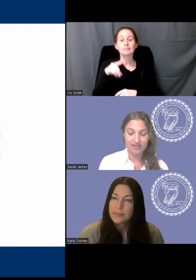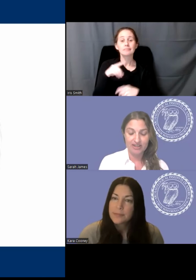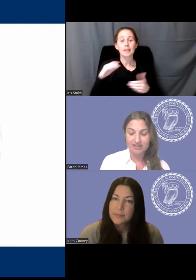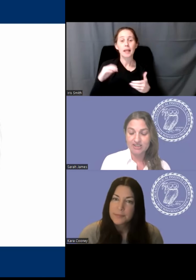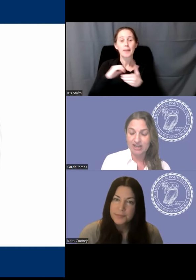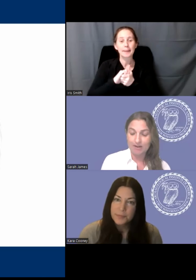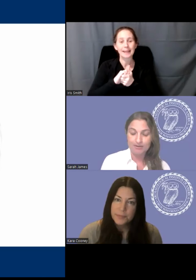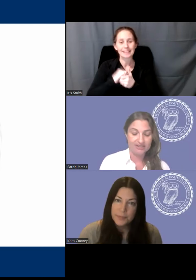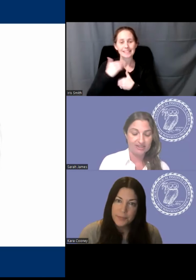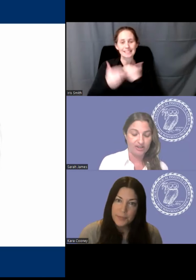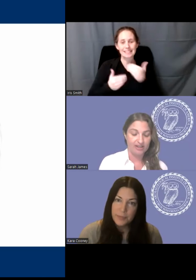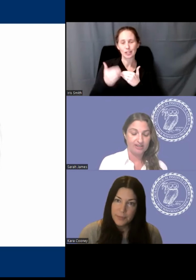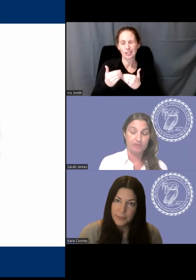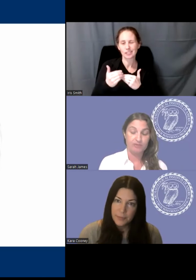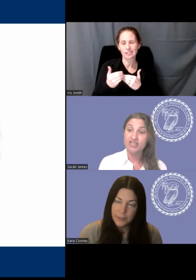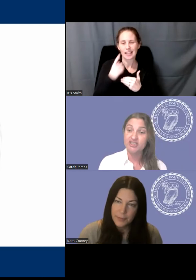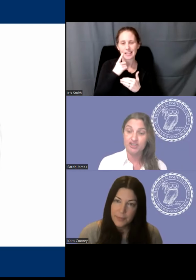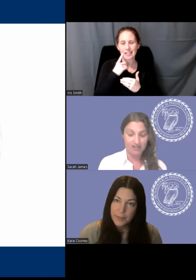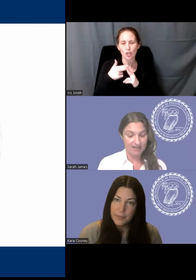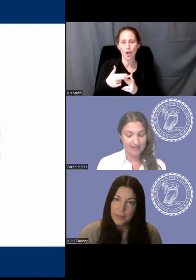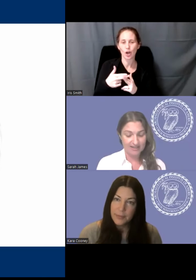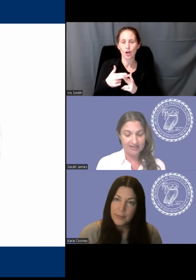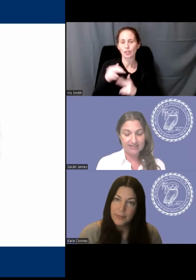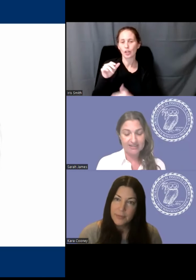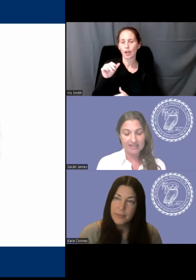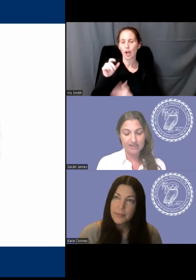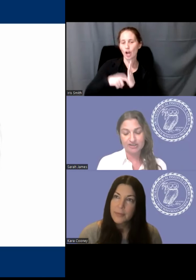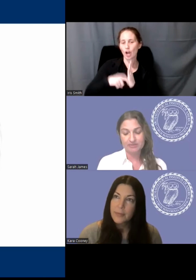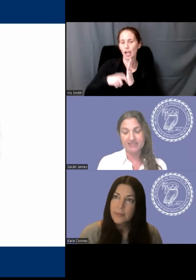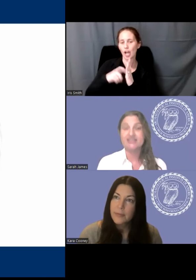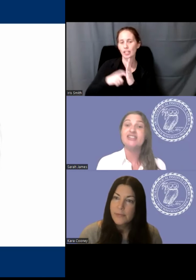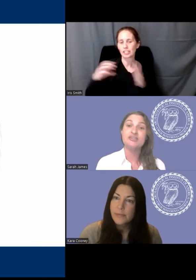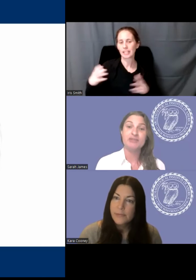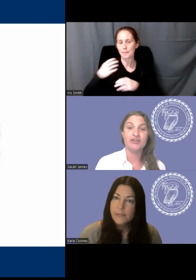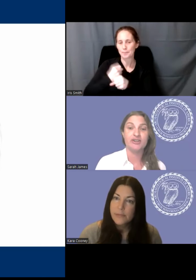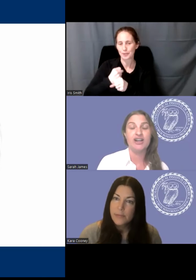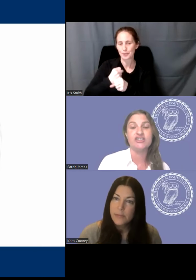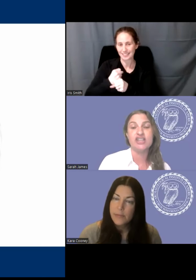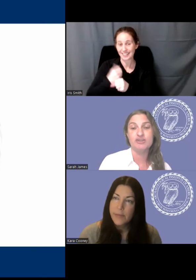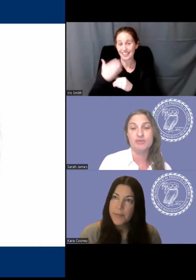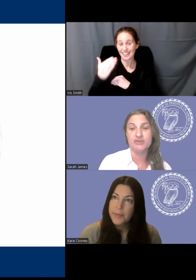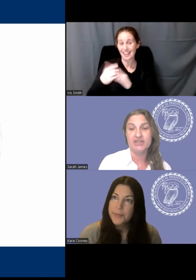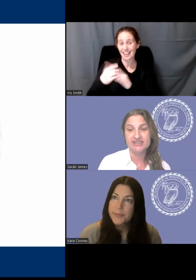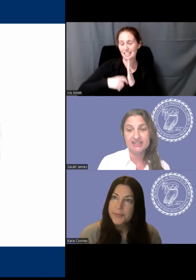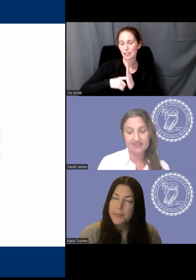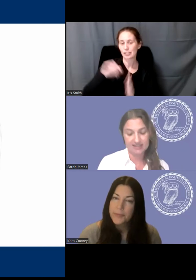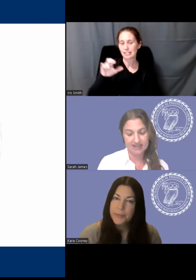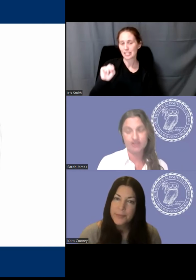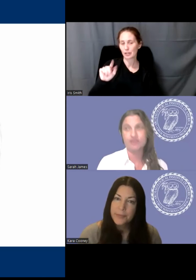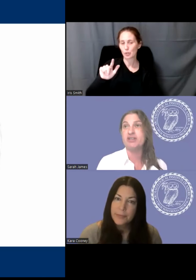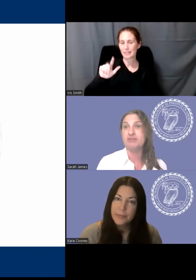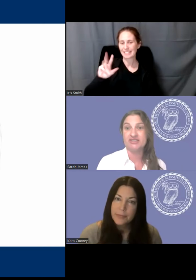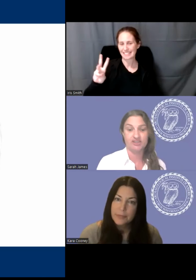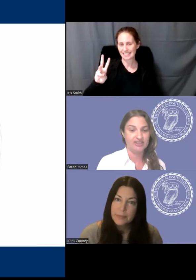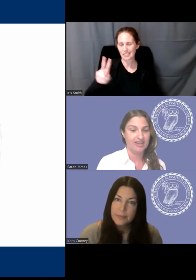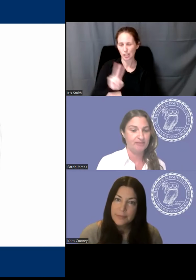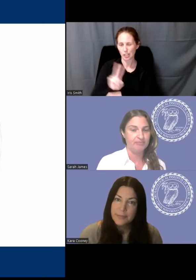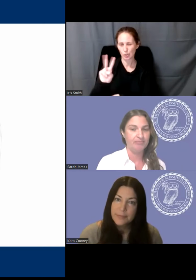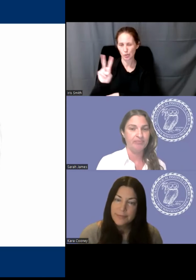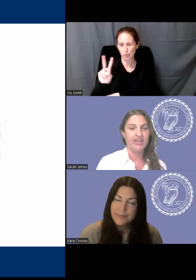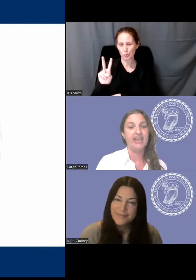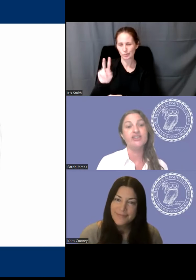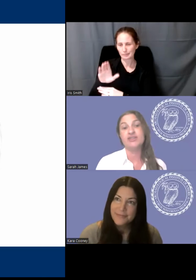to the Archaeology Hour is Archaeology Abridged, and its next lecture is by tonight's speaker on January 26th at 2 p.m. Eastern